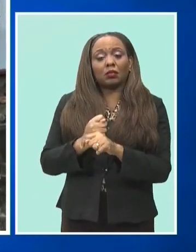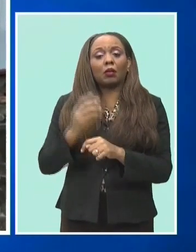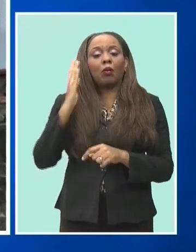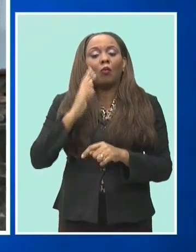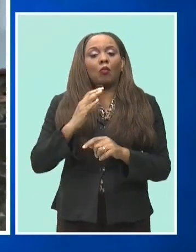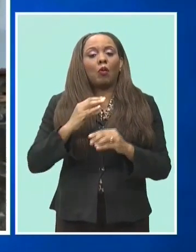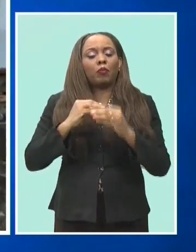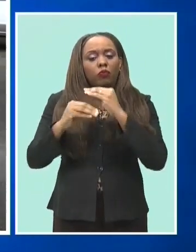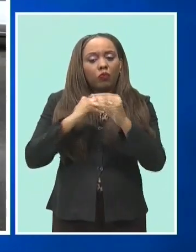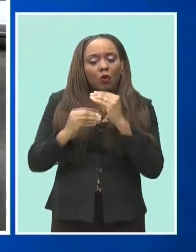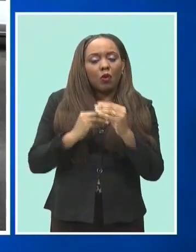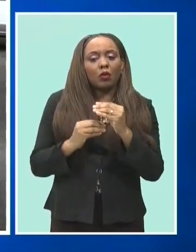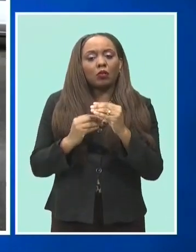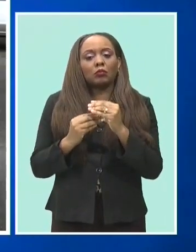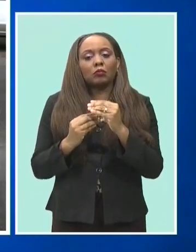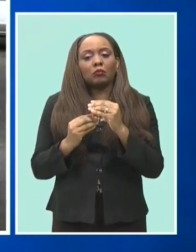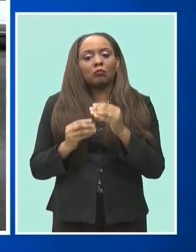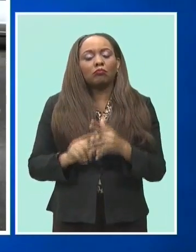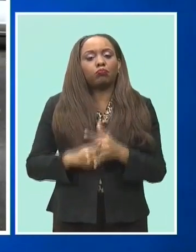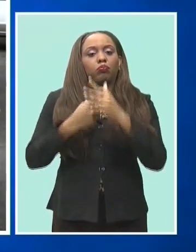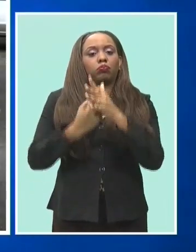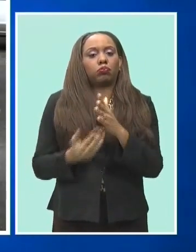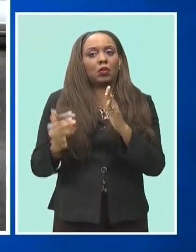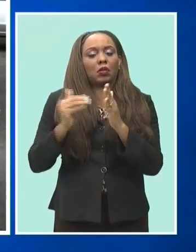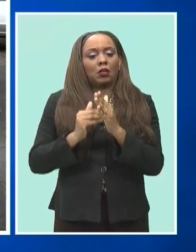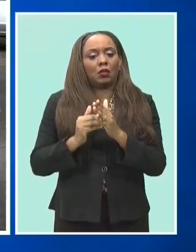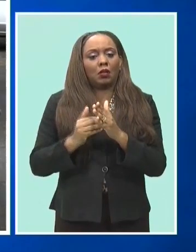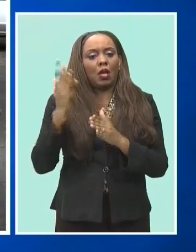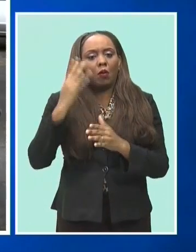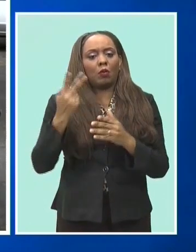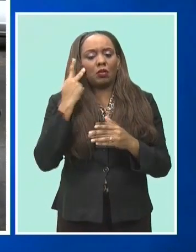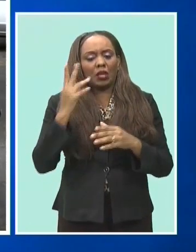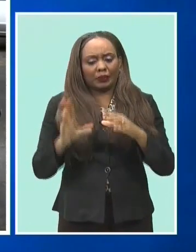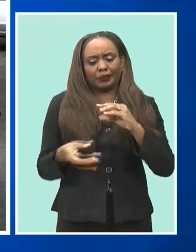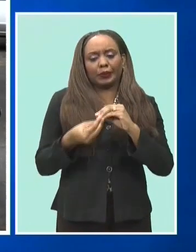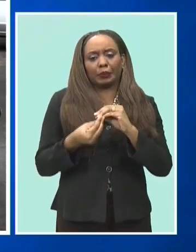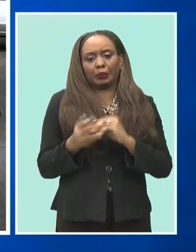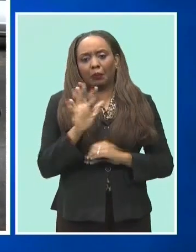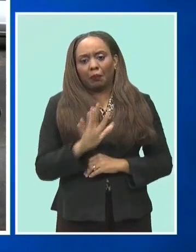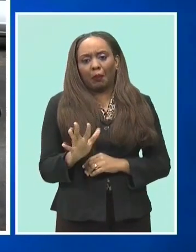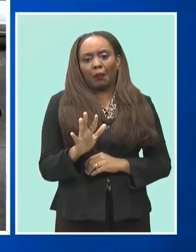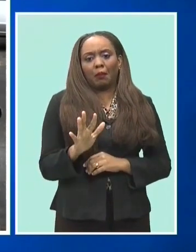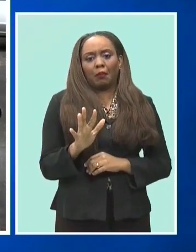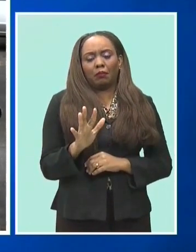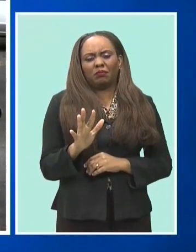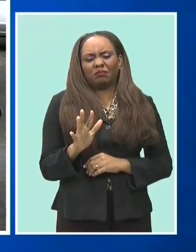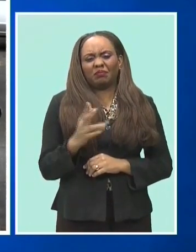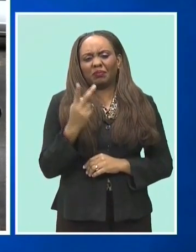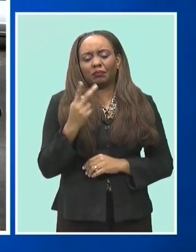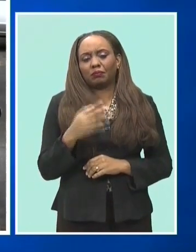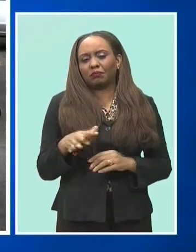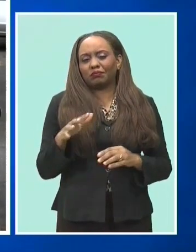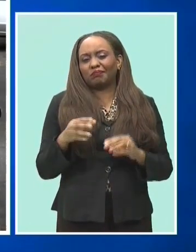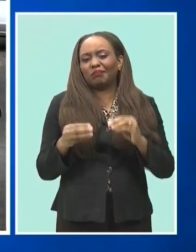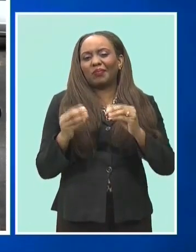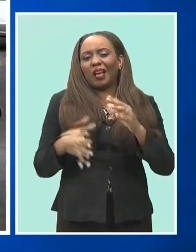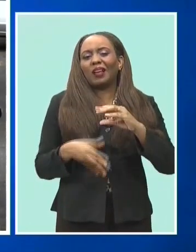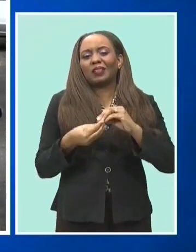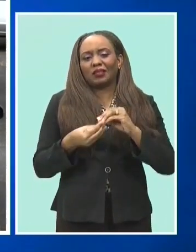out to join the fleet. So shortly you're going to see 1 or 2 additional vehicles that are in the workshop to come to join what we